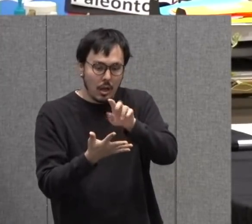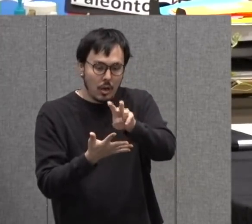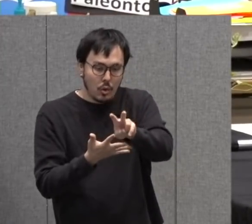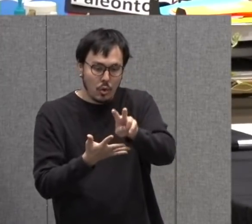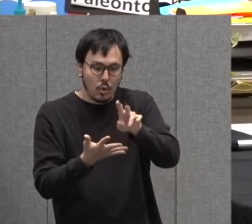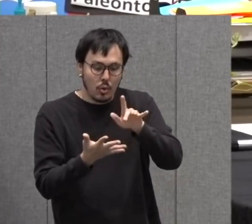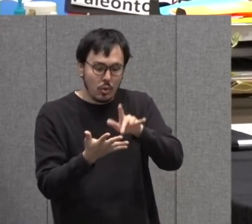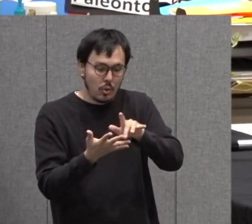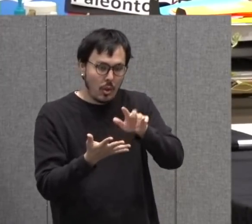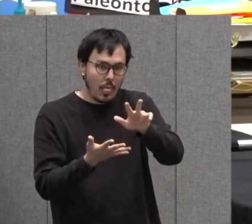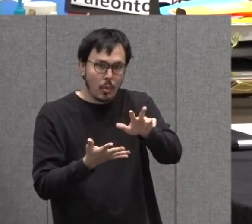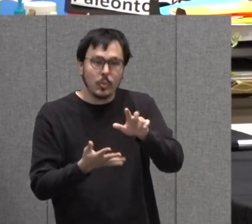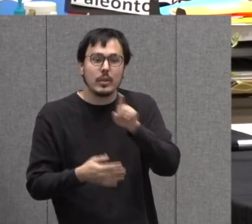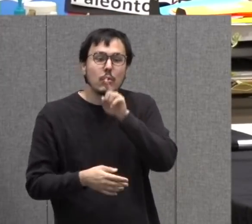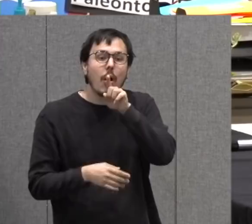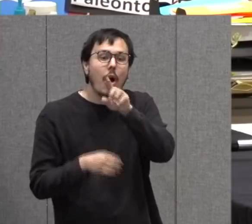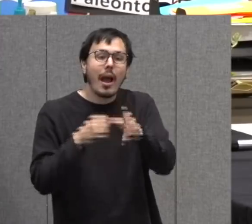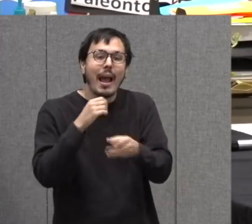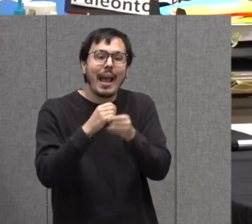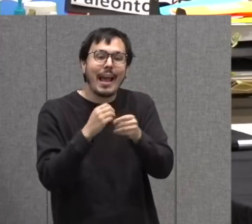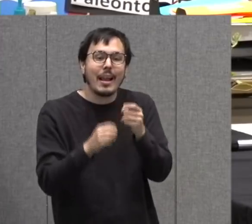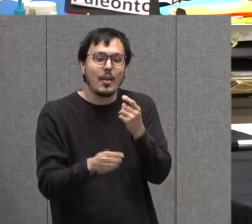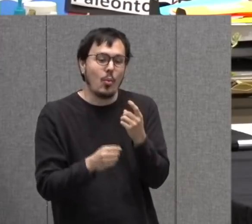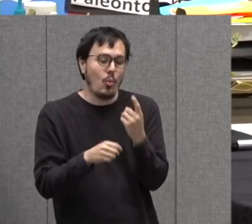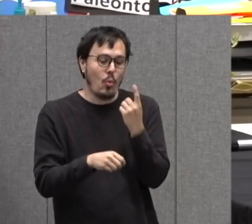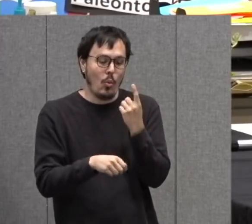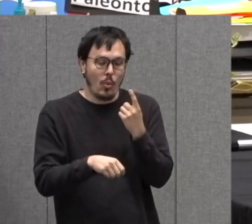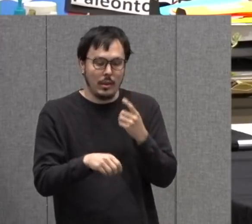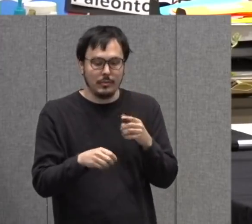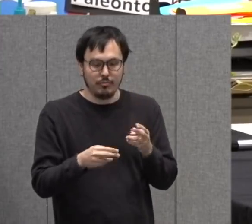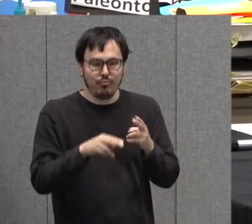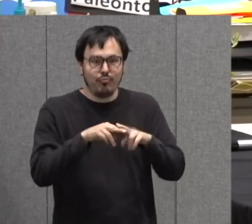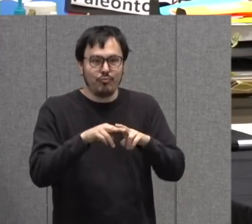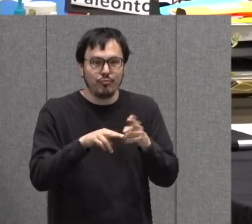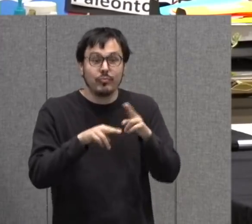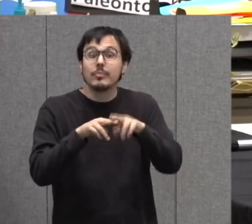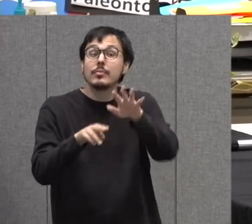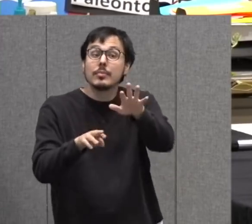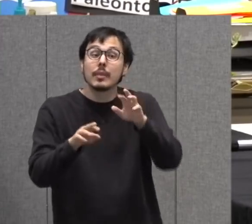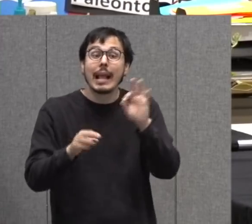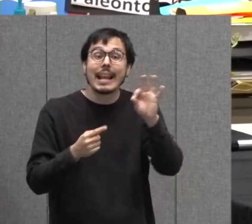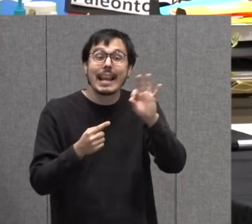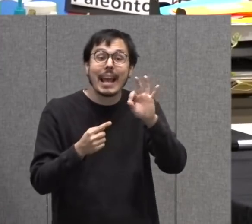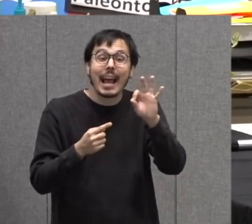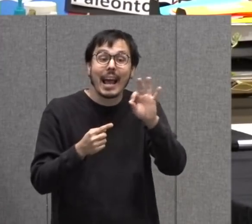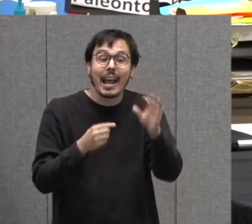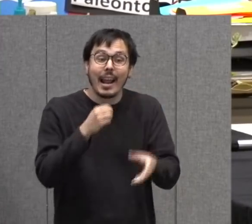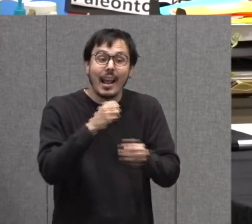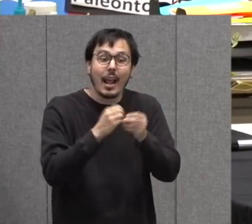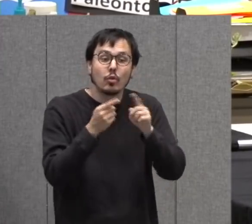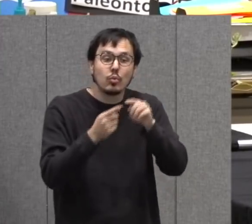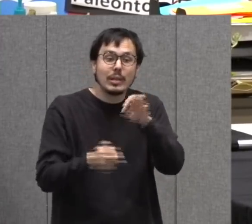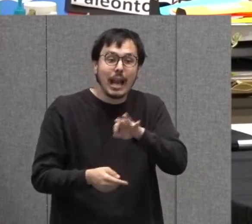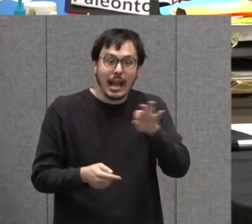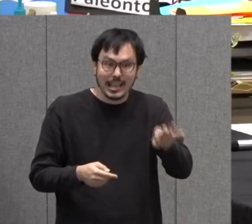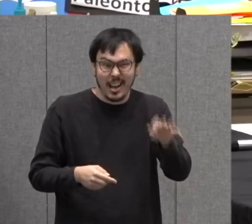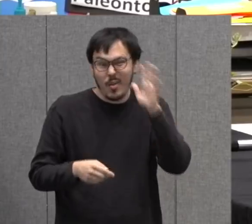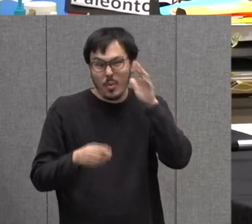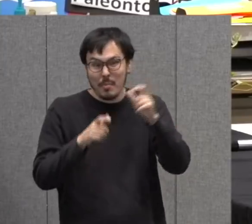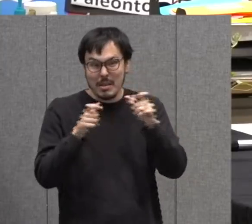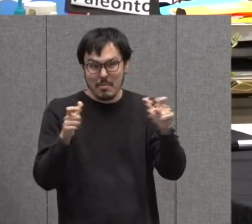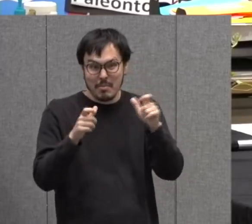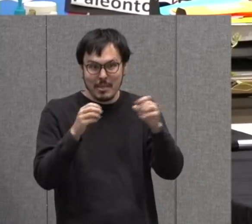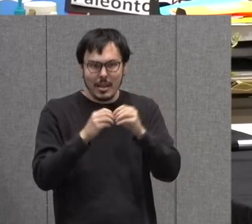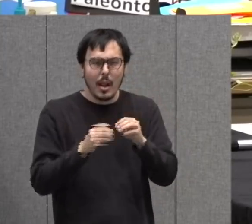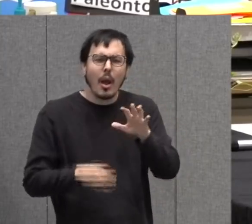you're doing one by one. Okay. 99 is our number. Are you guys ready? This is going to be big. Whew. Wait a